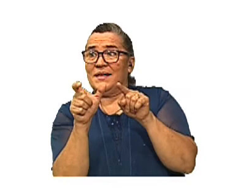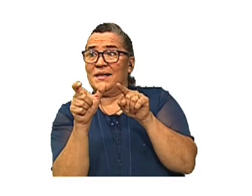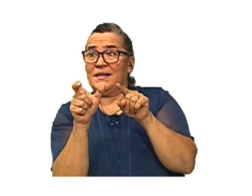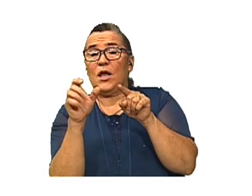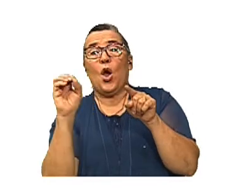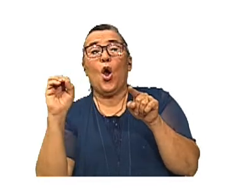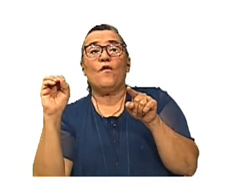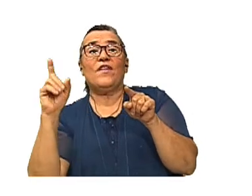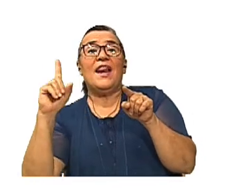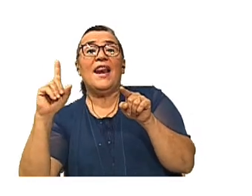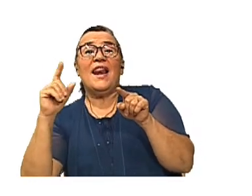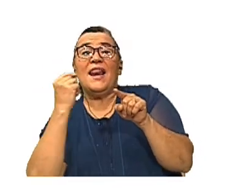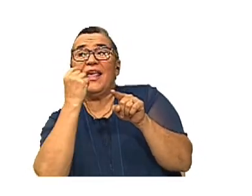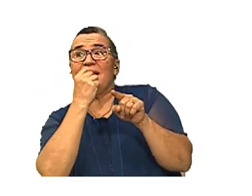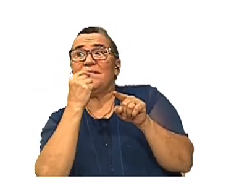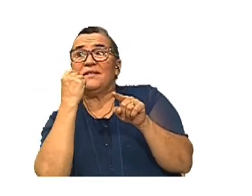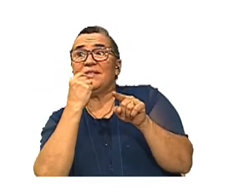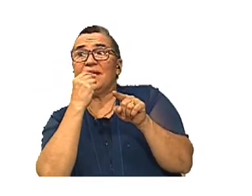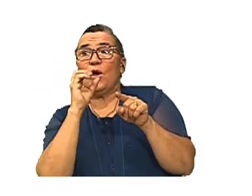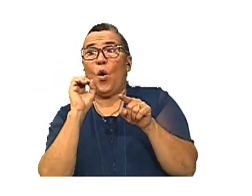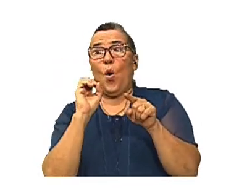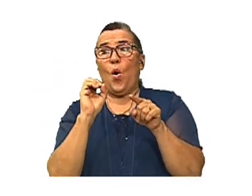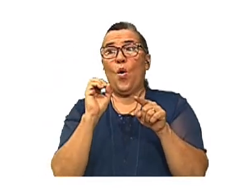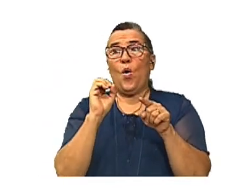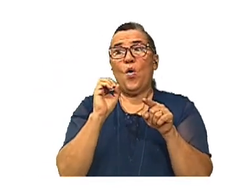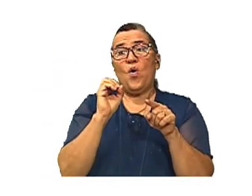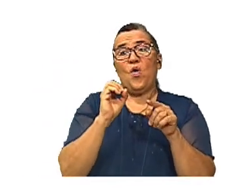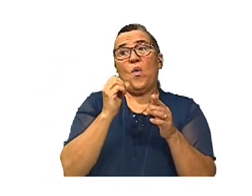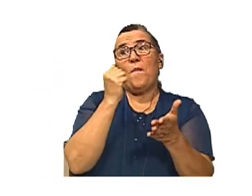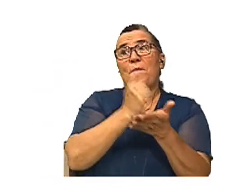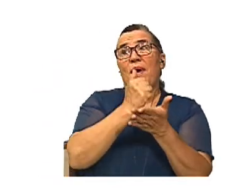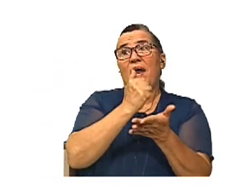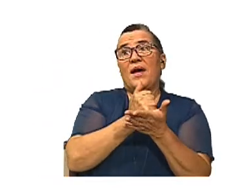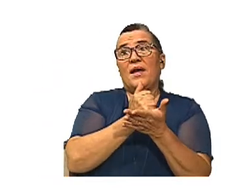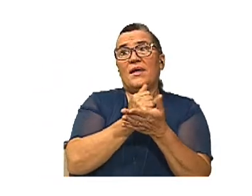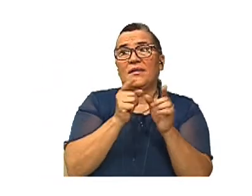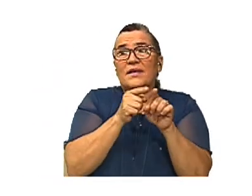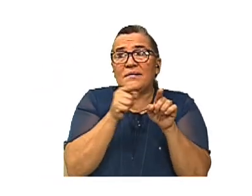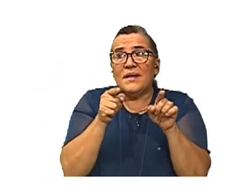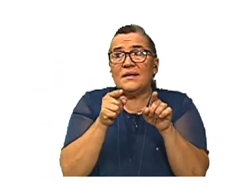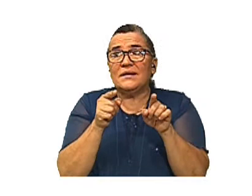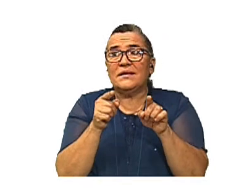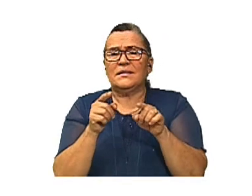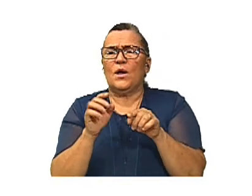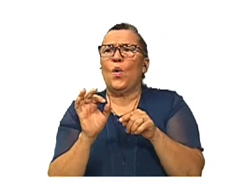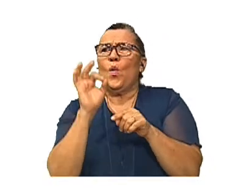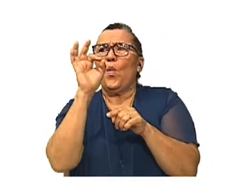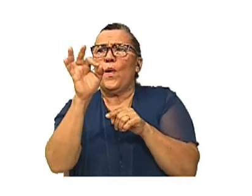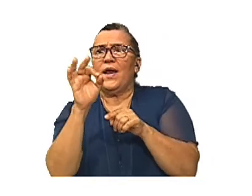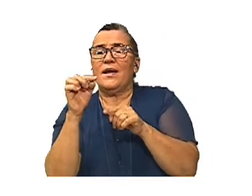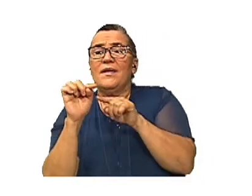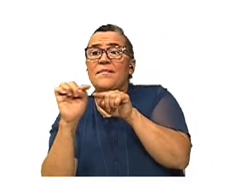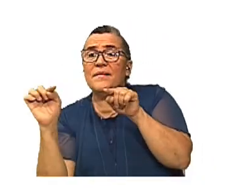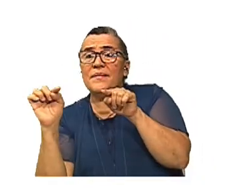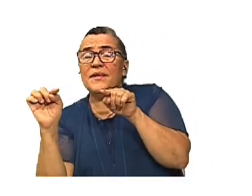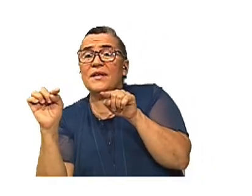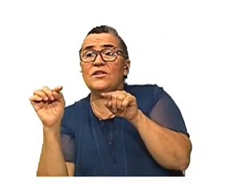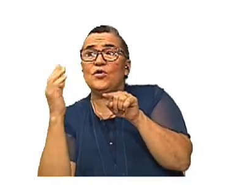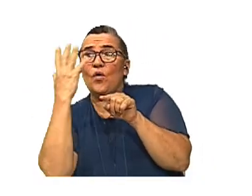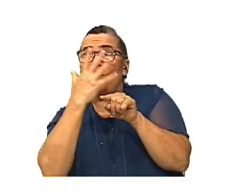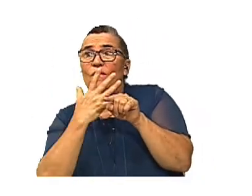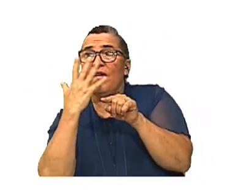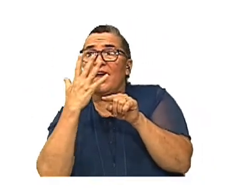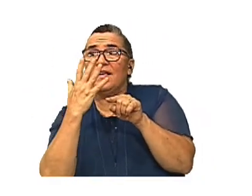of will your face without having to touch it? A mirror takes a photograph of